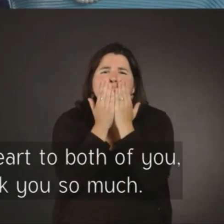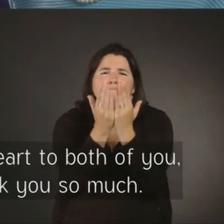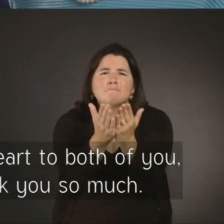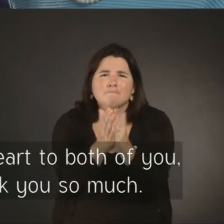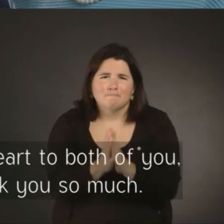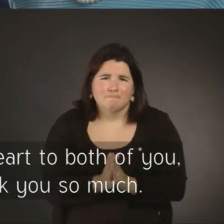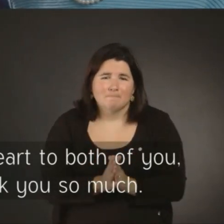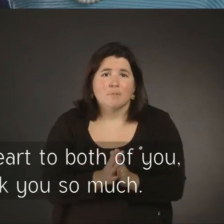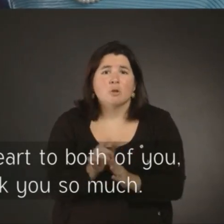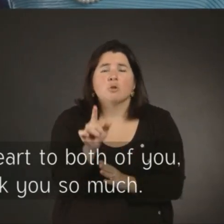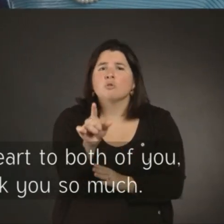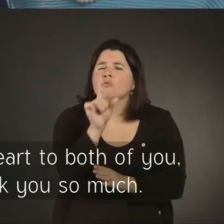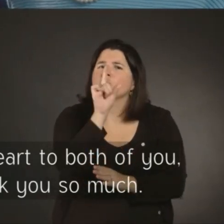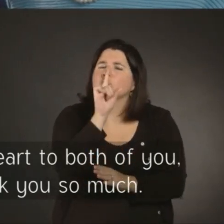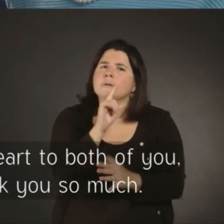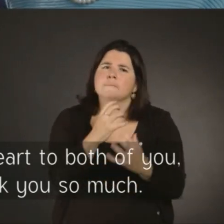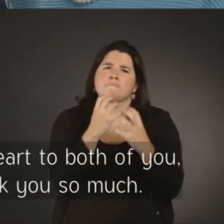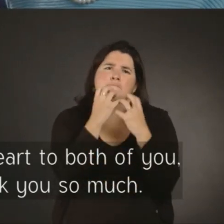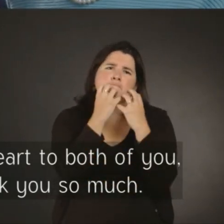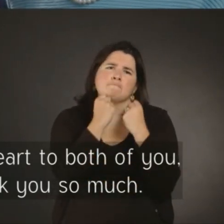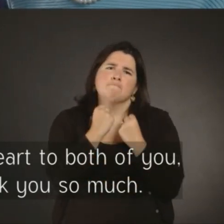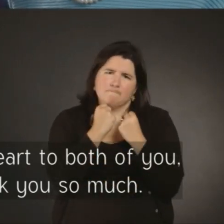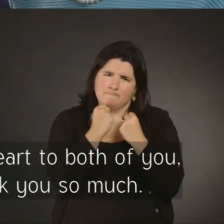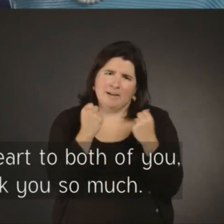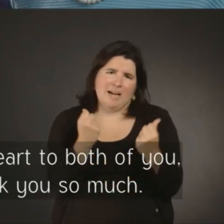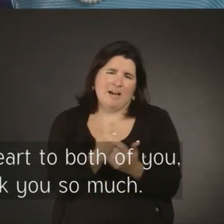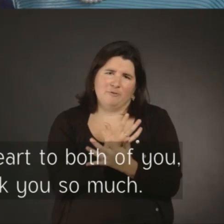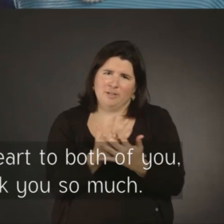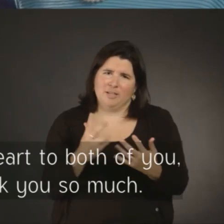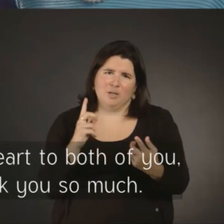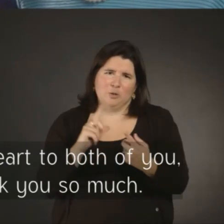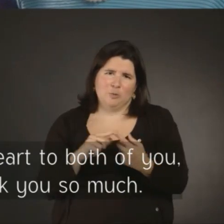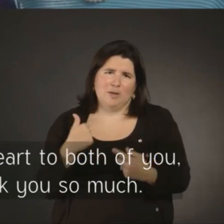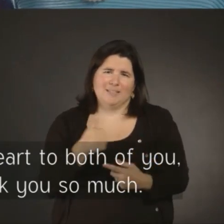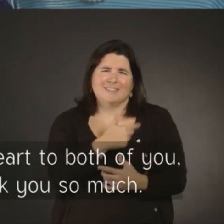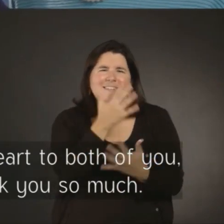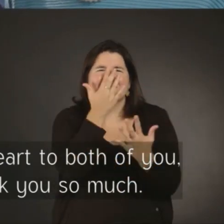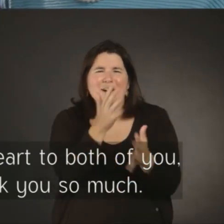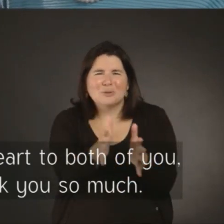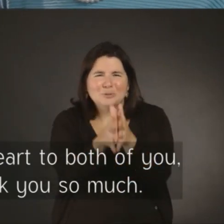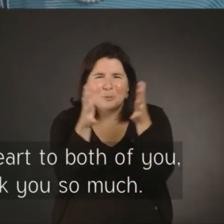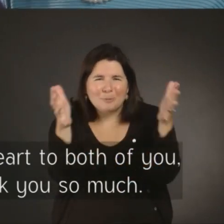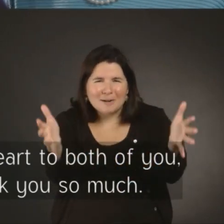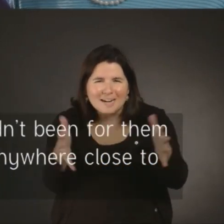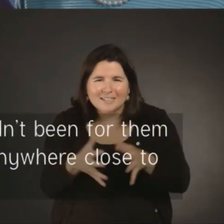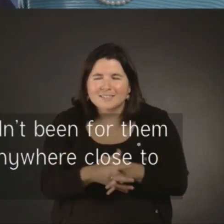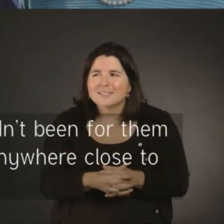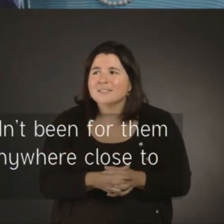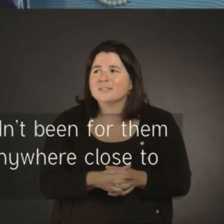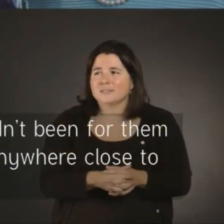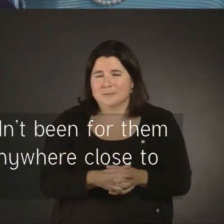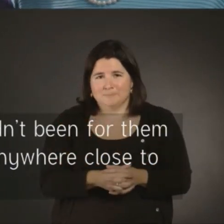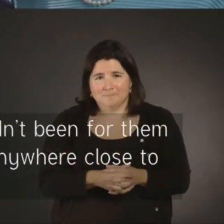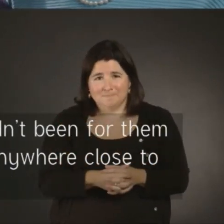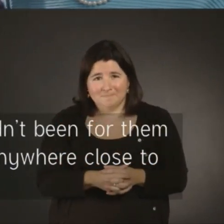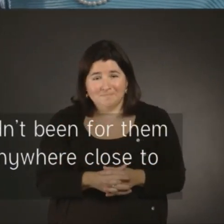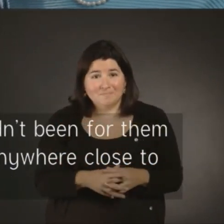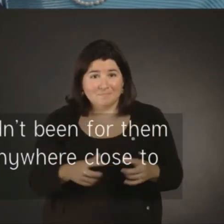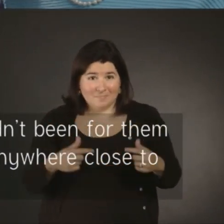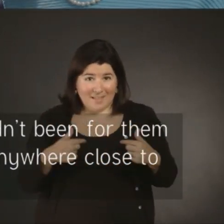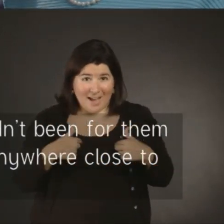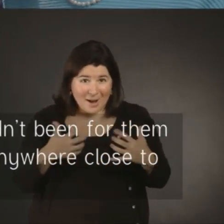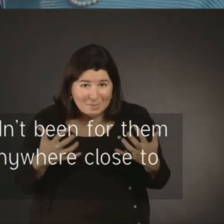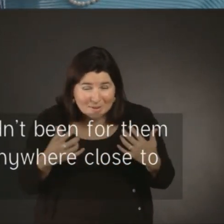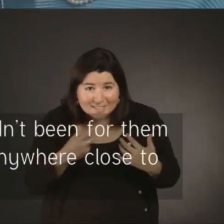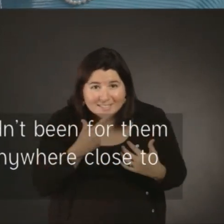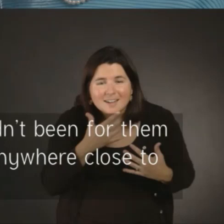thank you. You've meant everything to us. Thank you so much. I need to say thank you